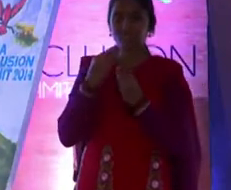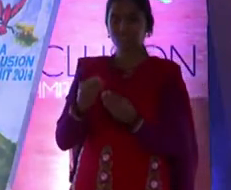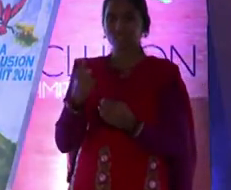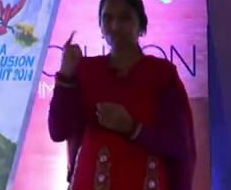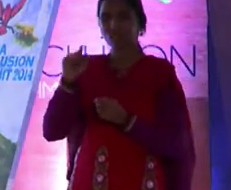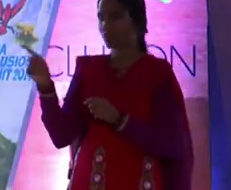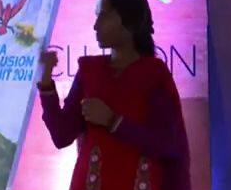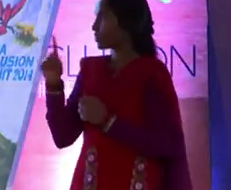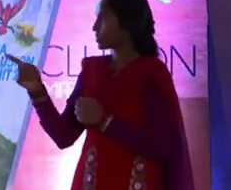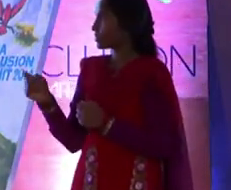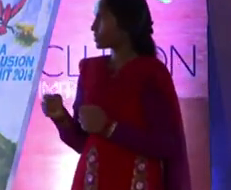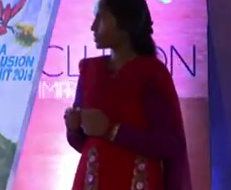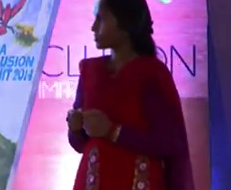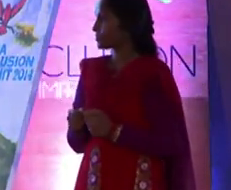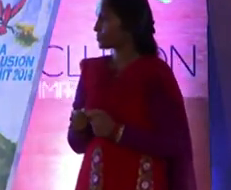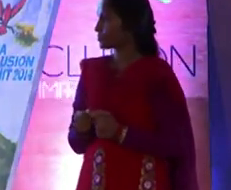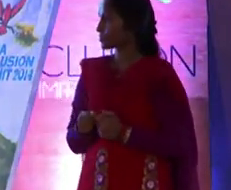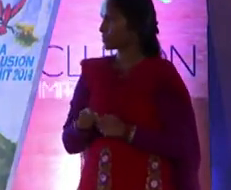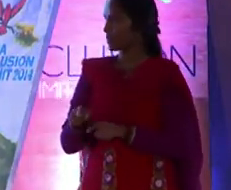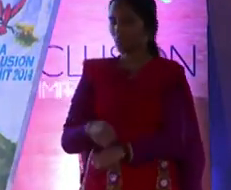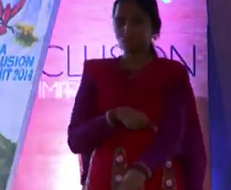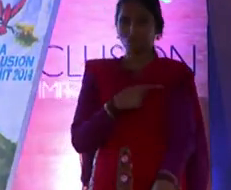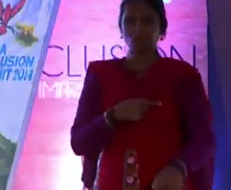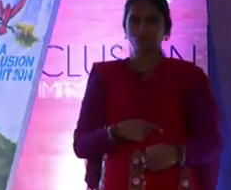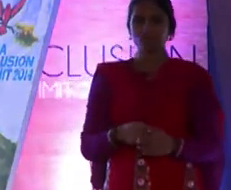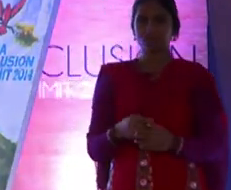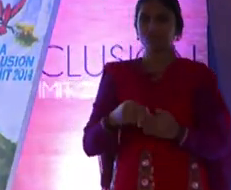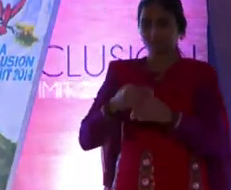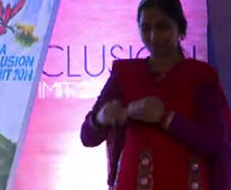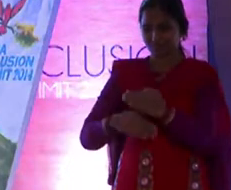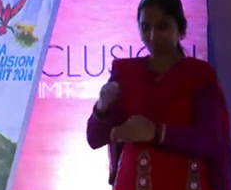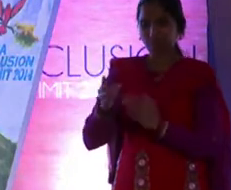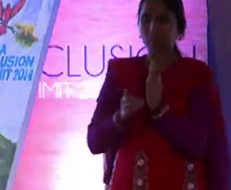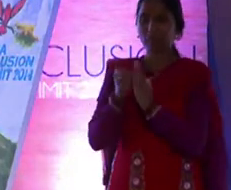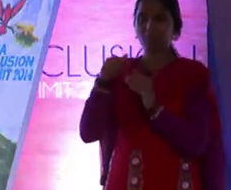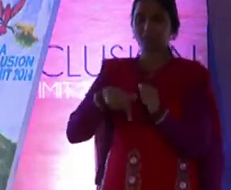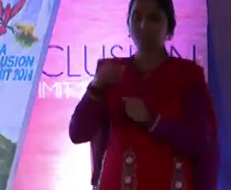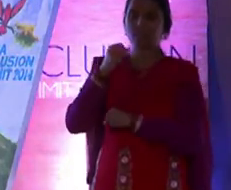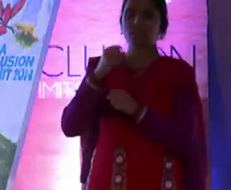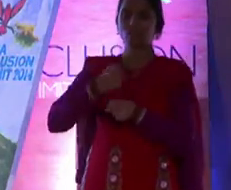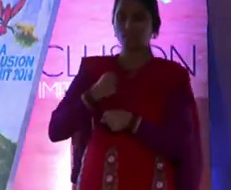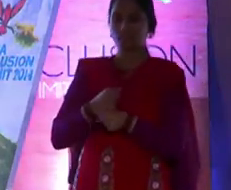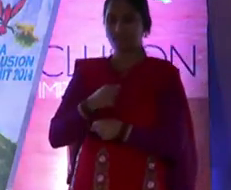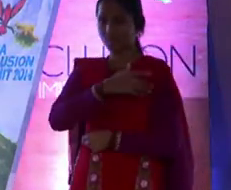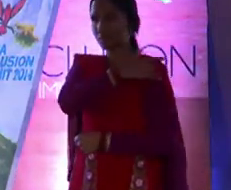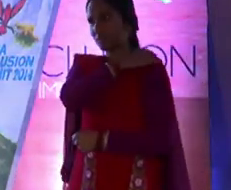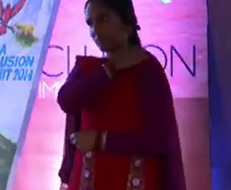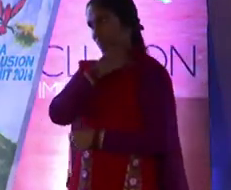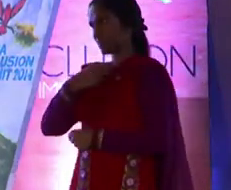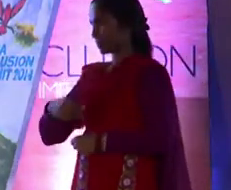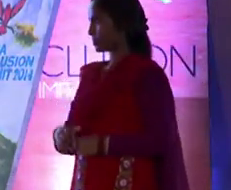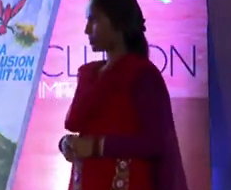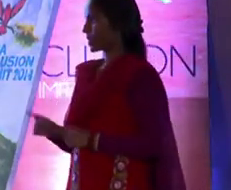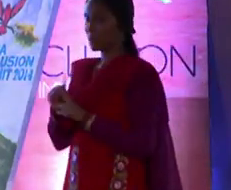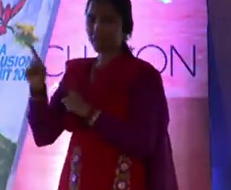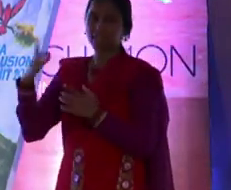inputs would, of course, go a long way in getting things going. The department is on the job. We are a very small department, but we would